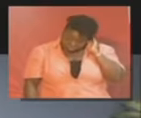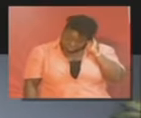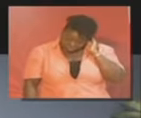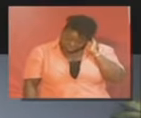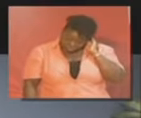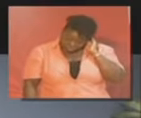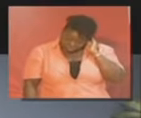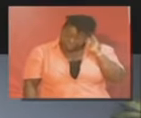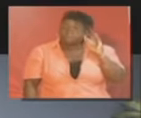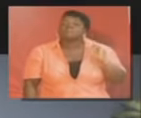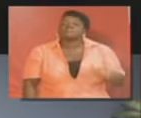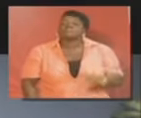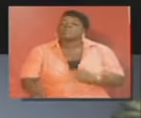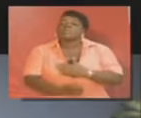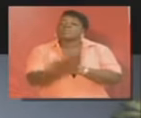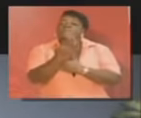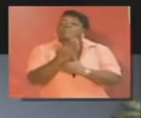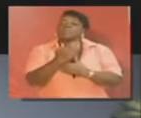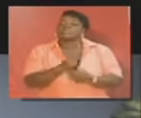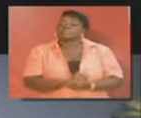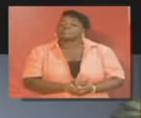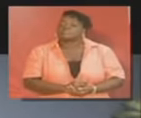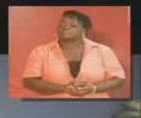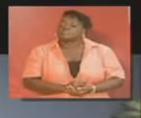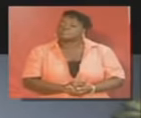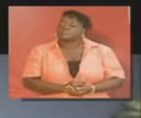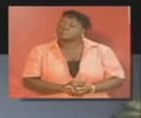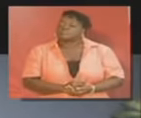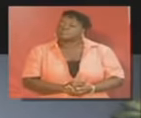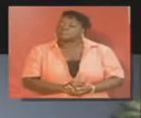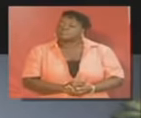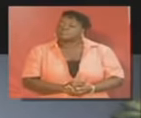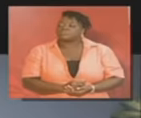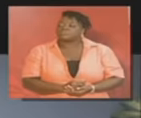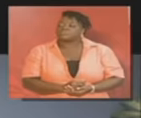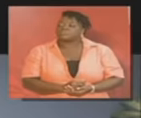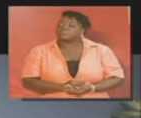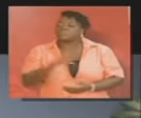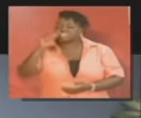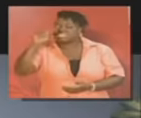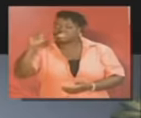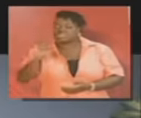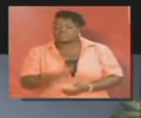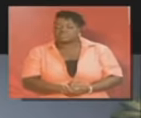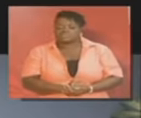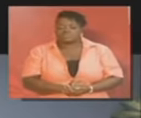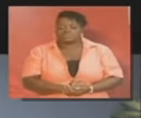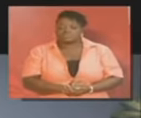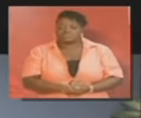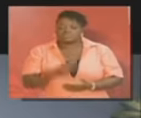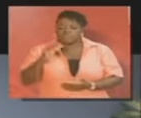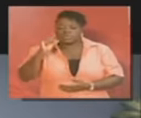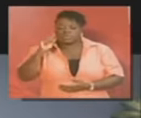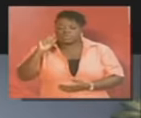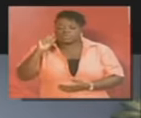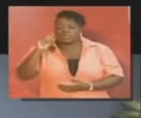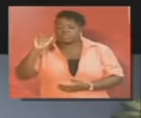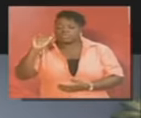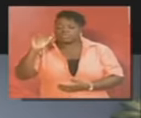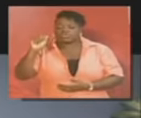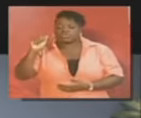Yes, hi, good morning. Sonal Lala from TTT News. Question to Mr. Soyafat.